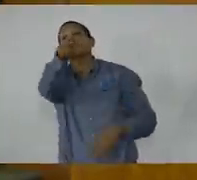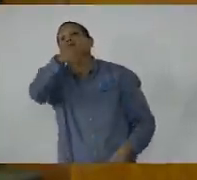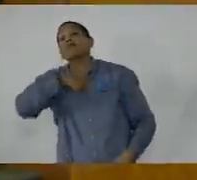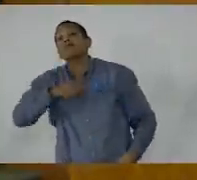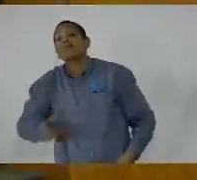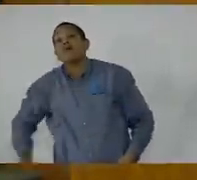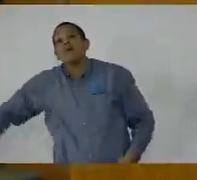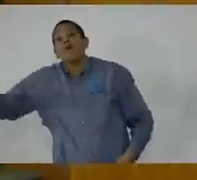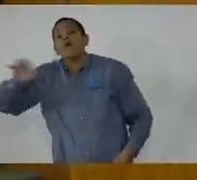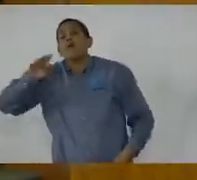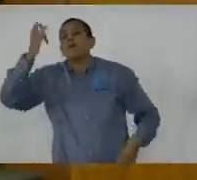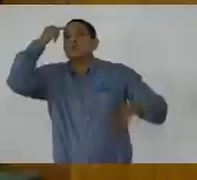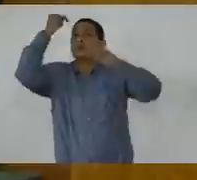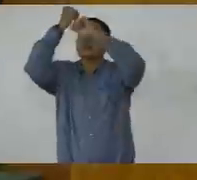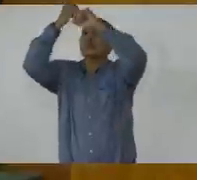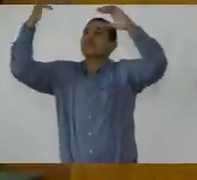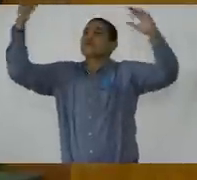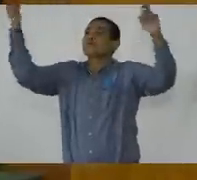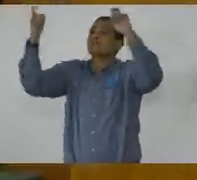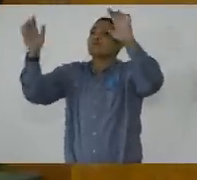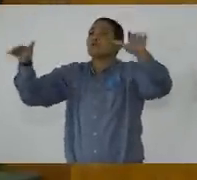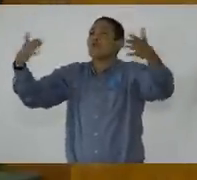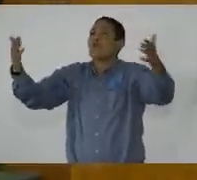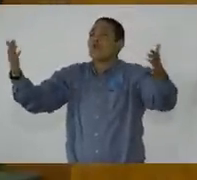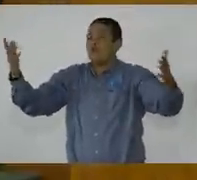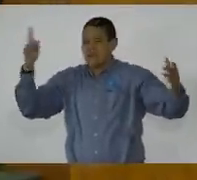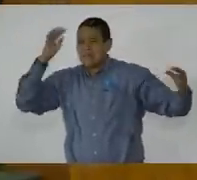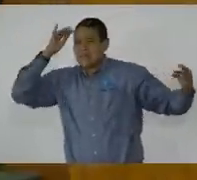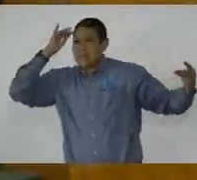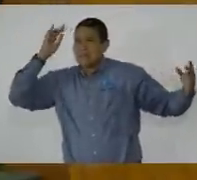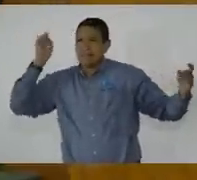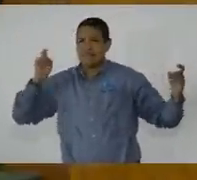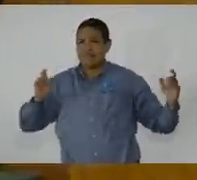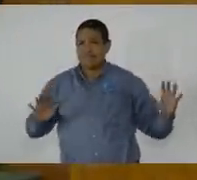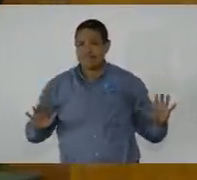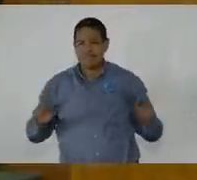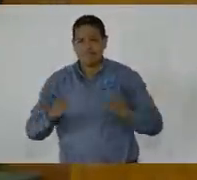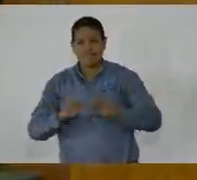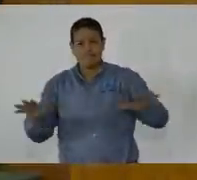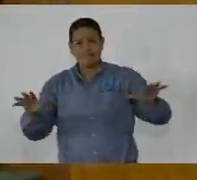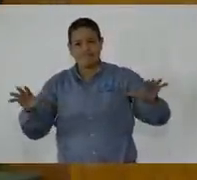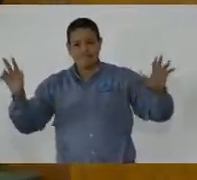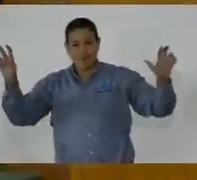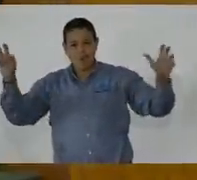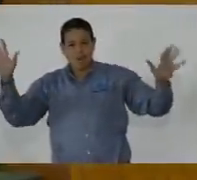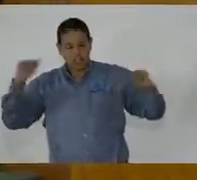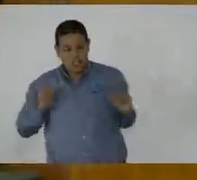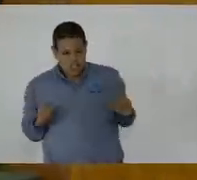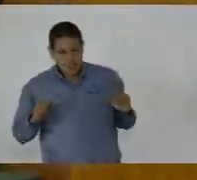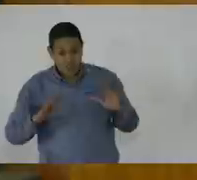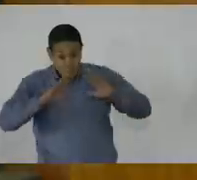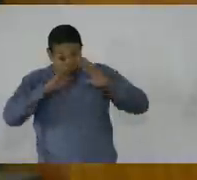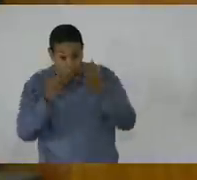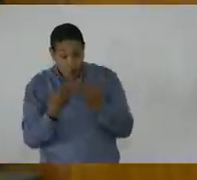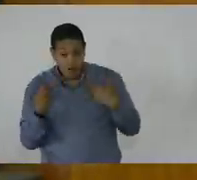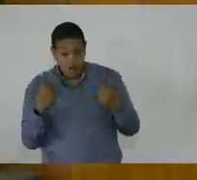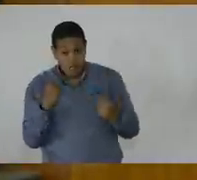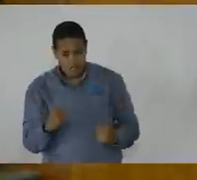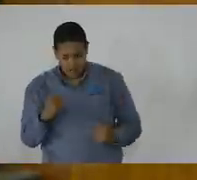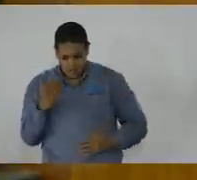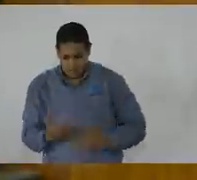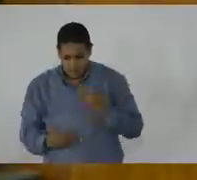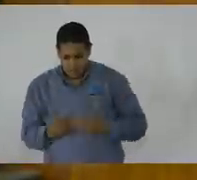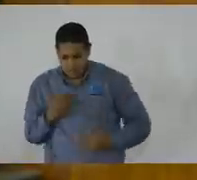to reimagine and redraw," end quote. So as the world began to recover and reset, Madam